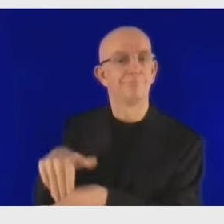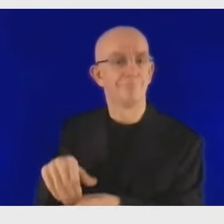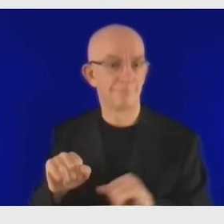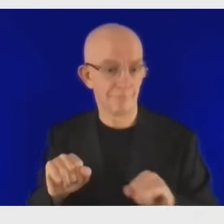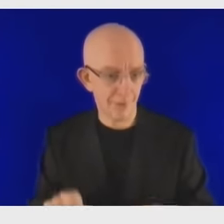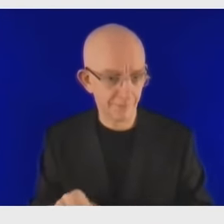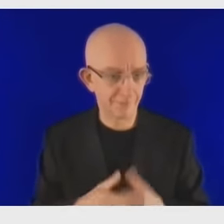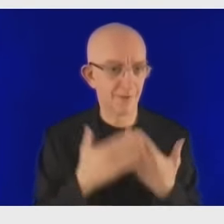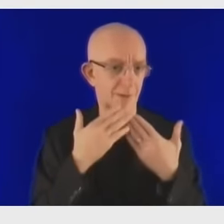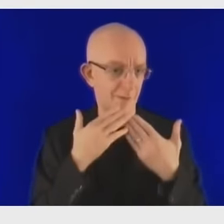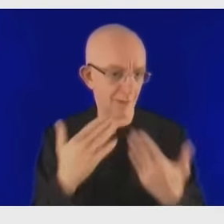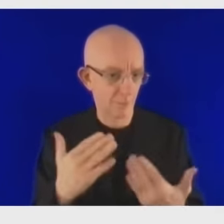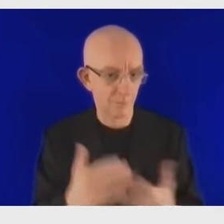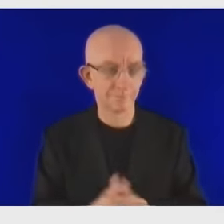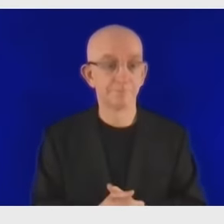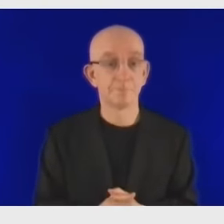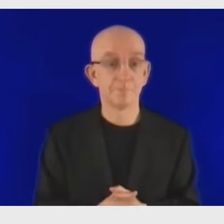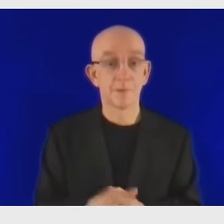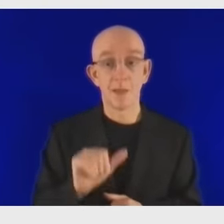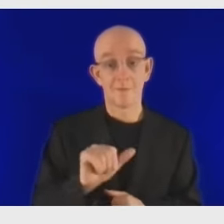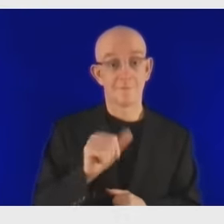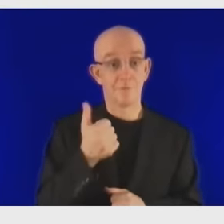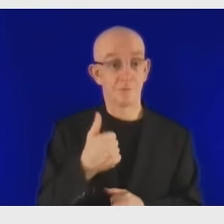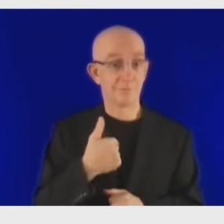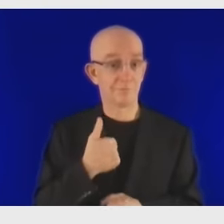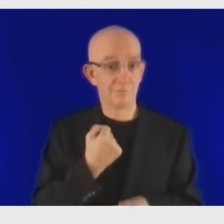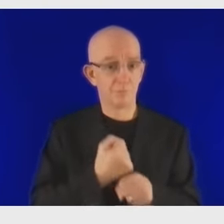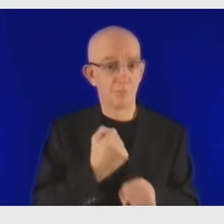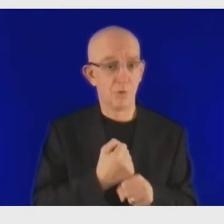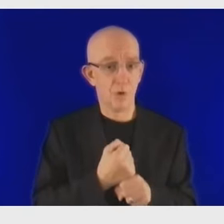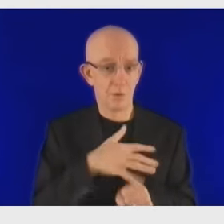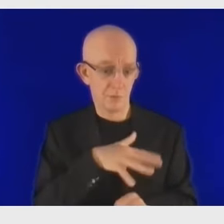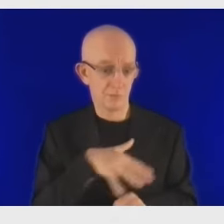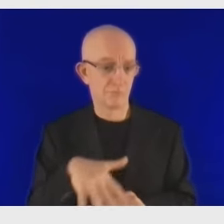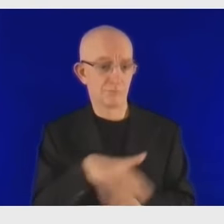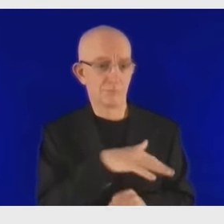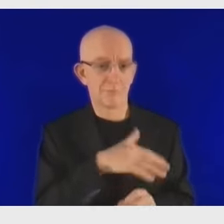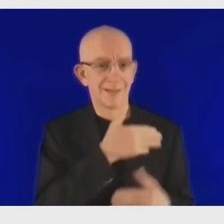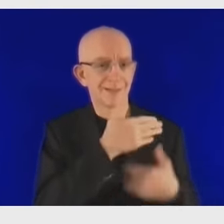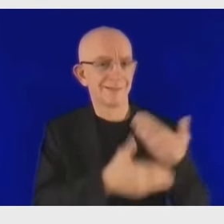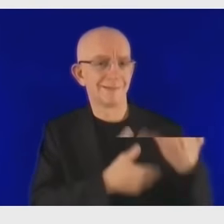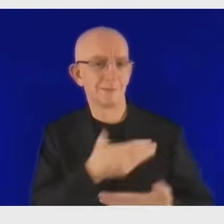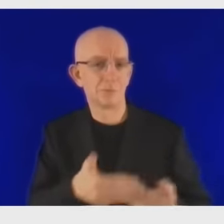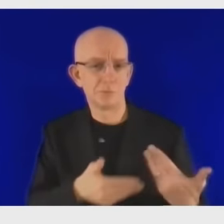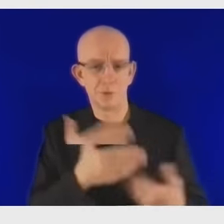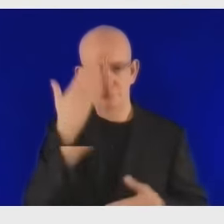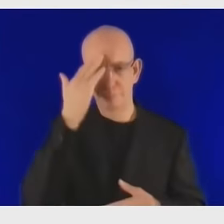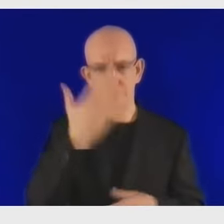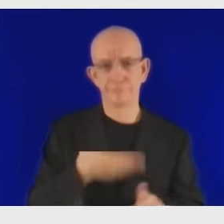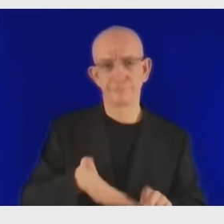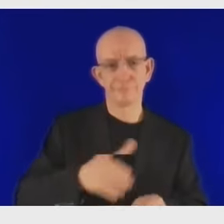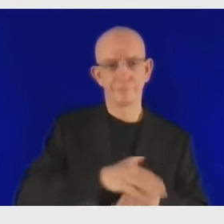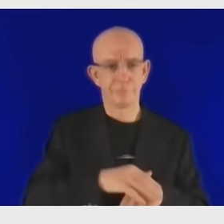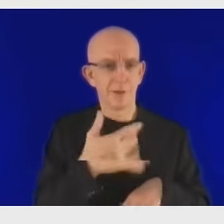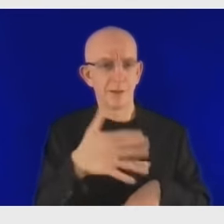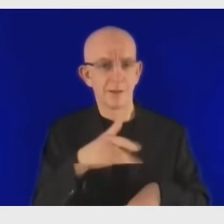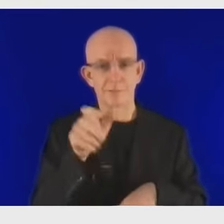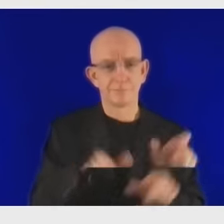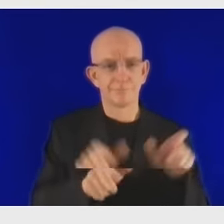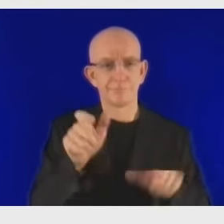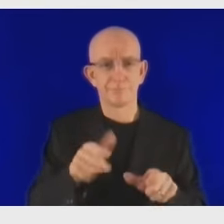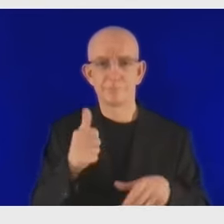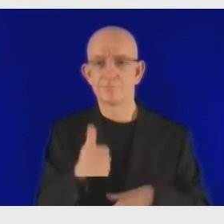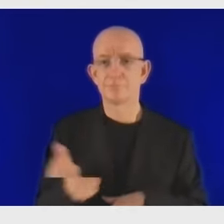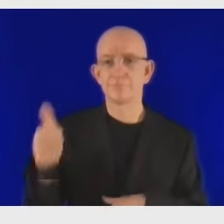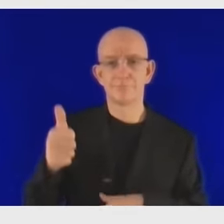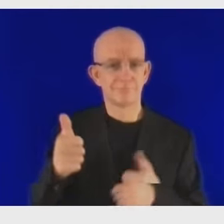with elders in our communities. Years ago, an elder instilled this wisdom, which I've kept